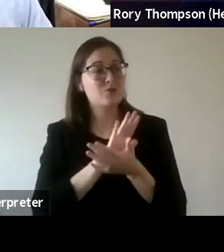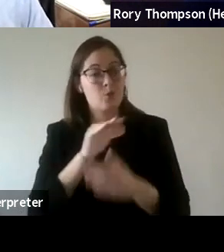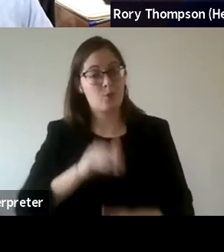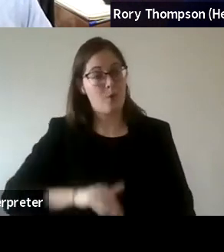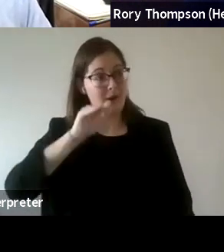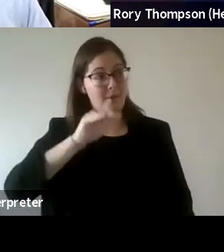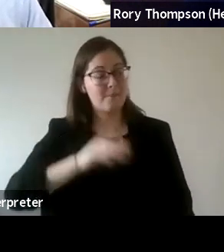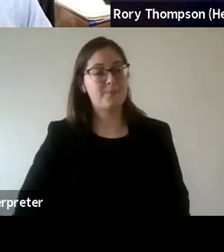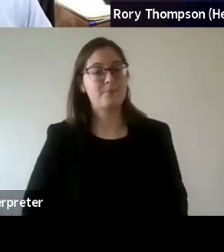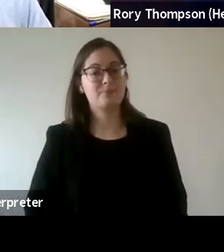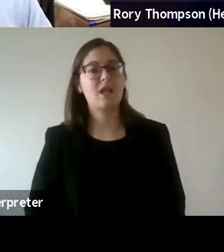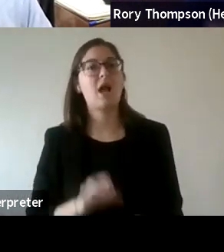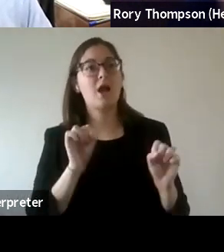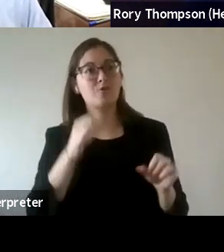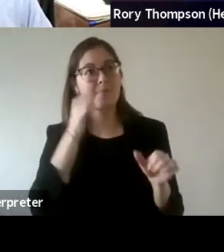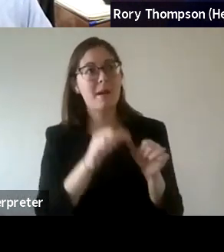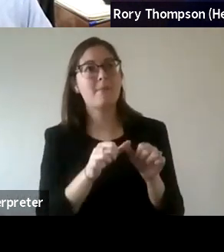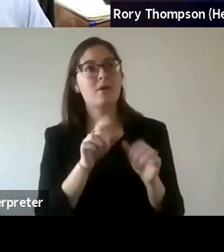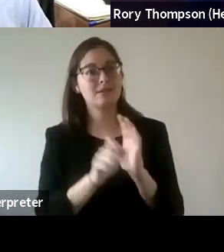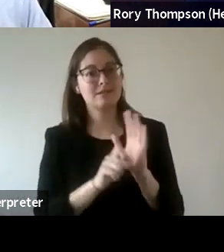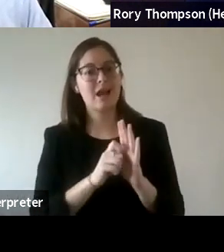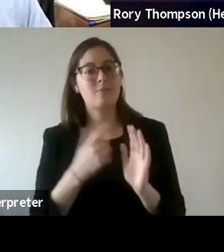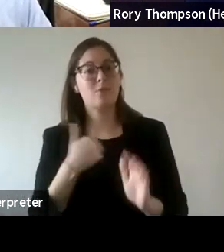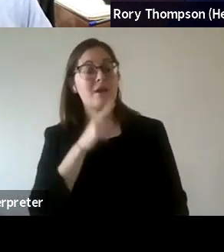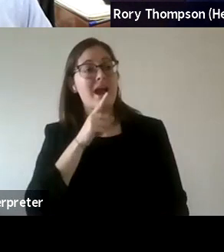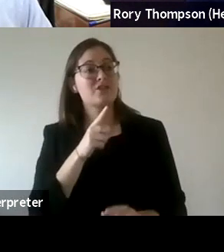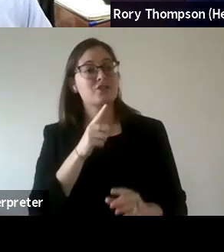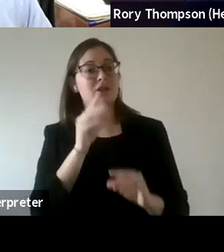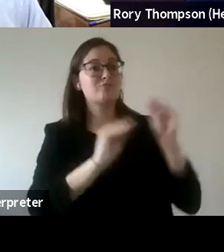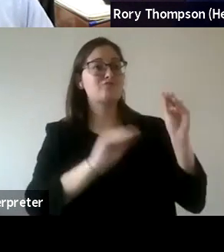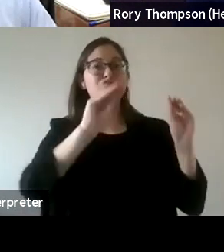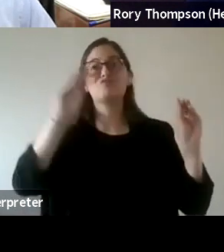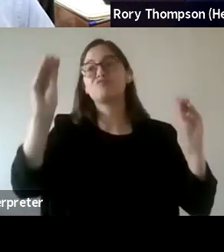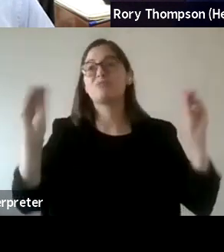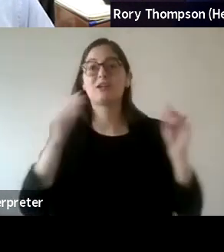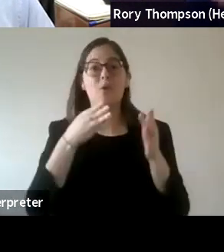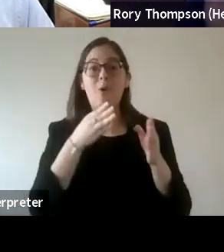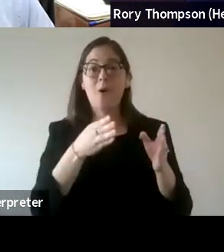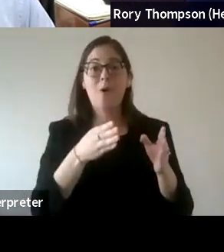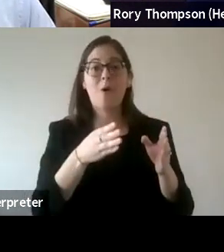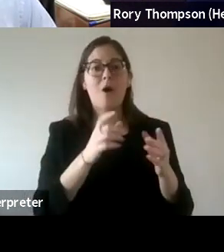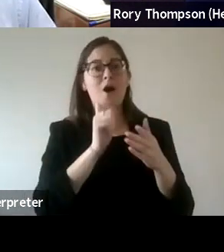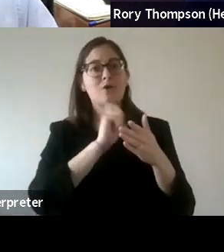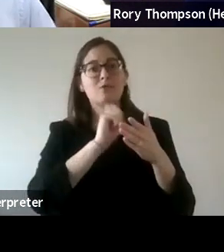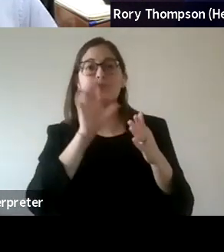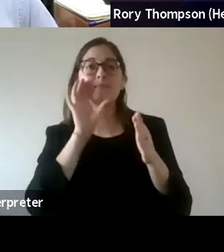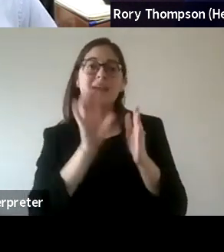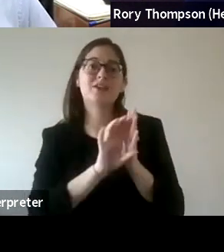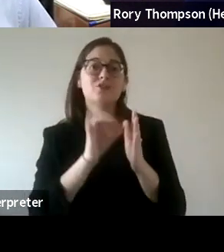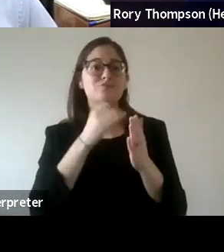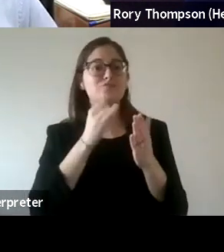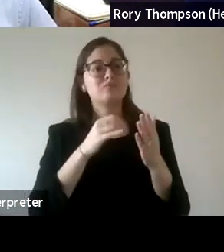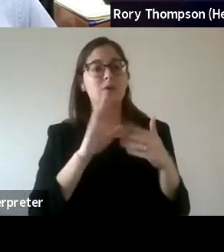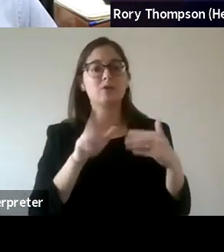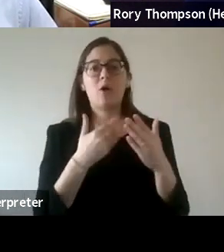And I can remember it being a time where we actually decorated the hallways and, you know, drew pictures, and it was all